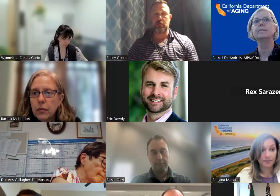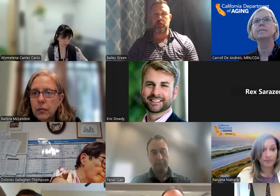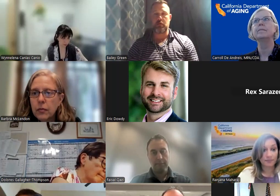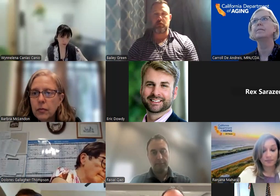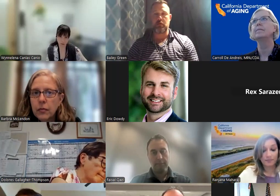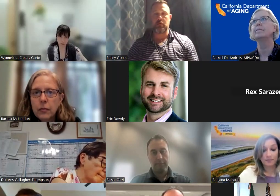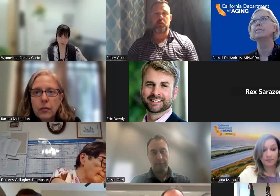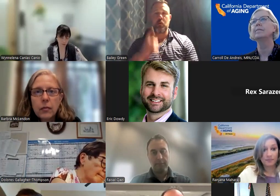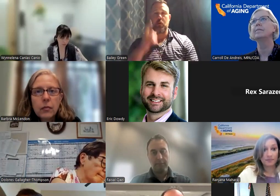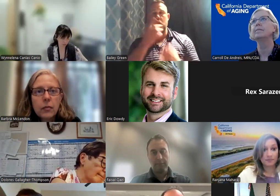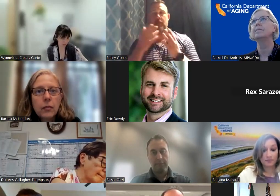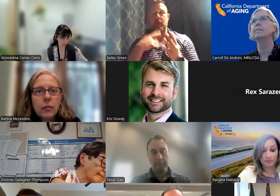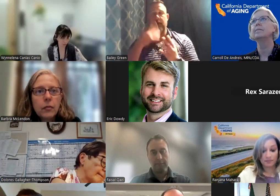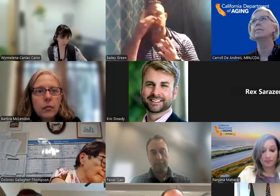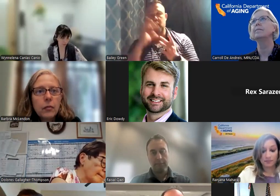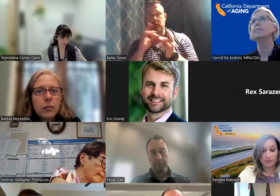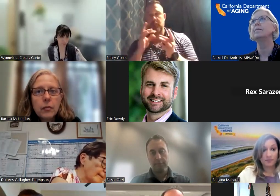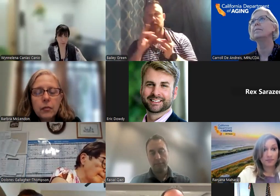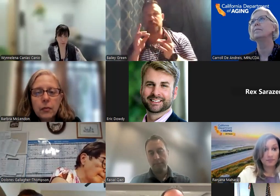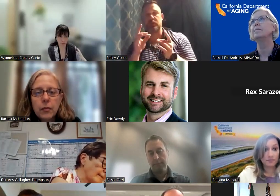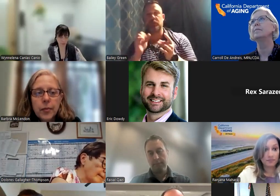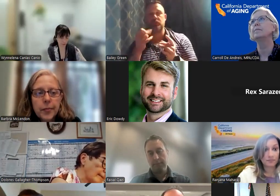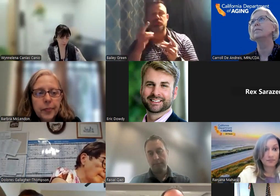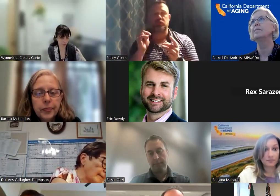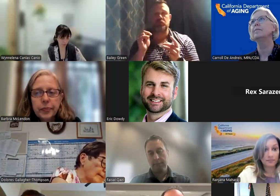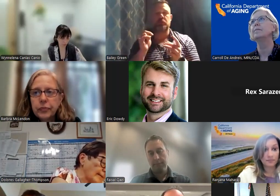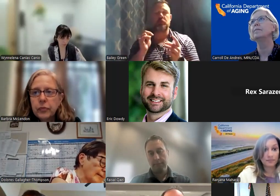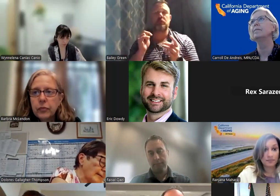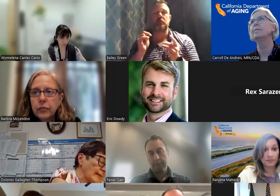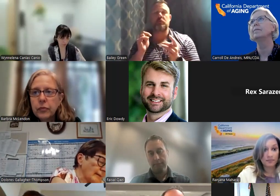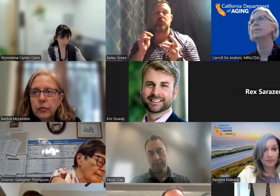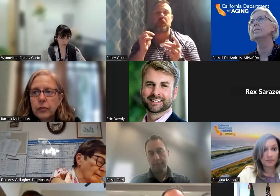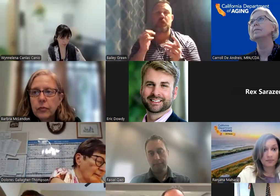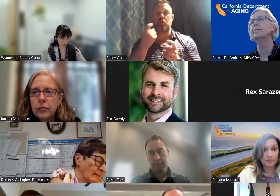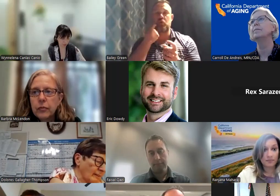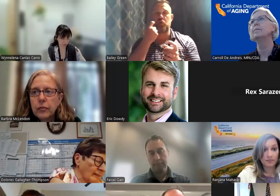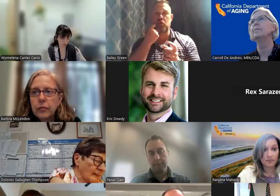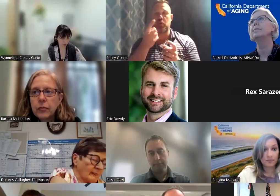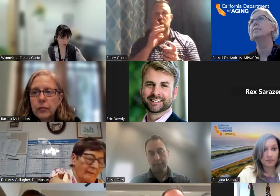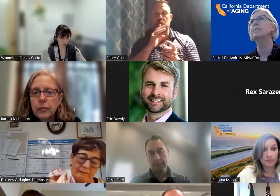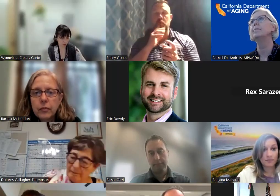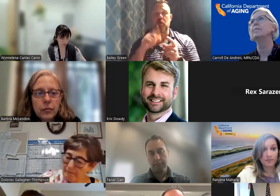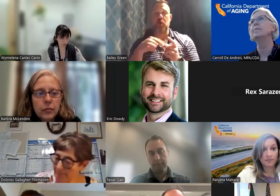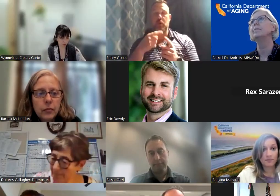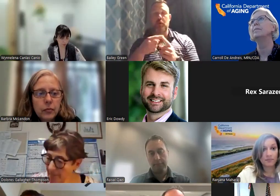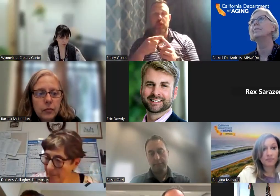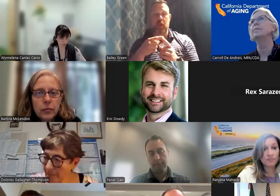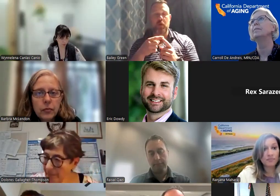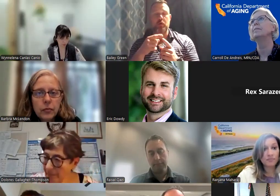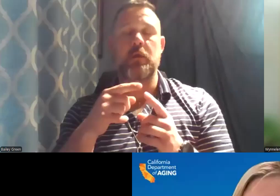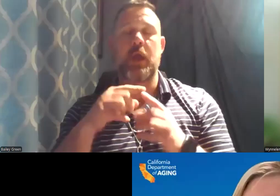One thing I forgot to mention, apologies, this is Susan DeMorris again. Earlier when you were talking about housing